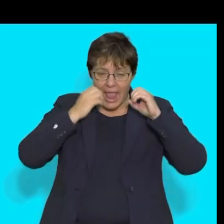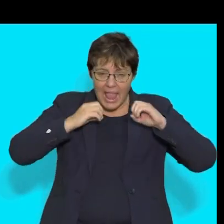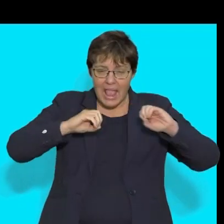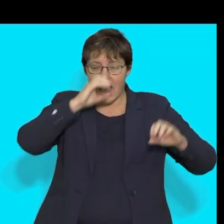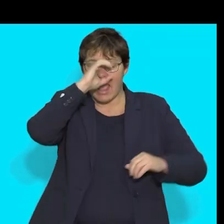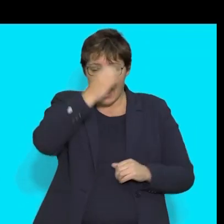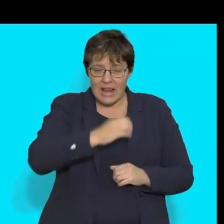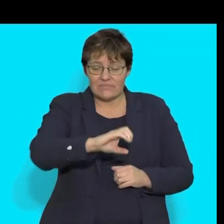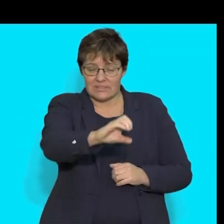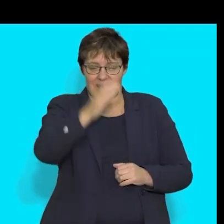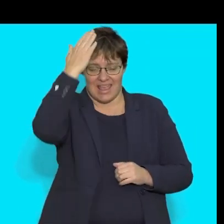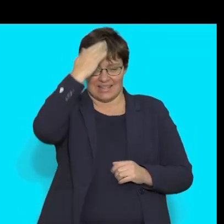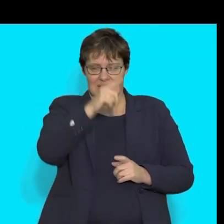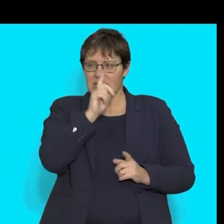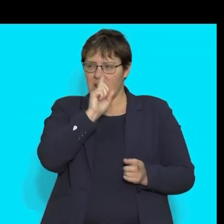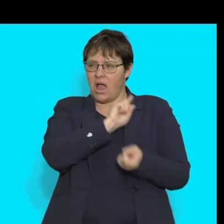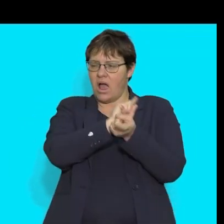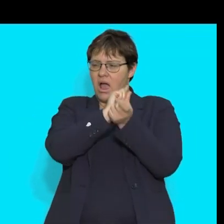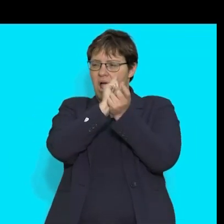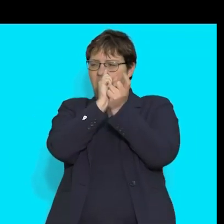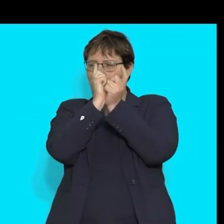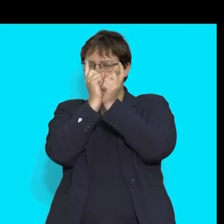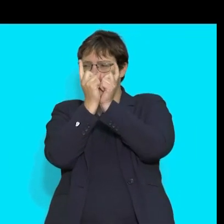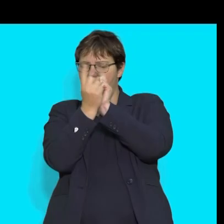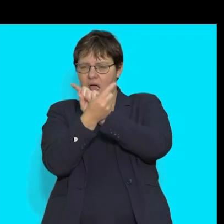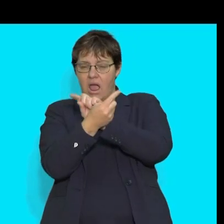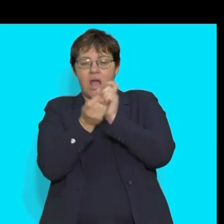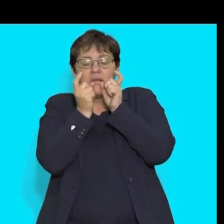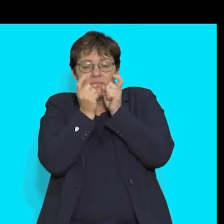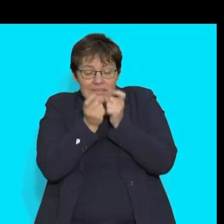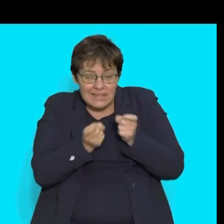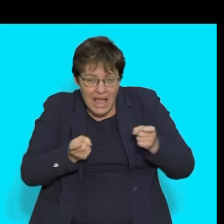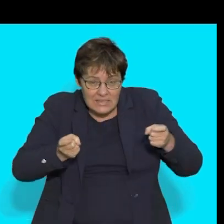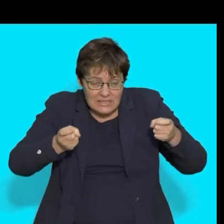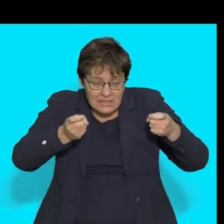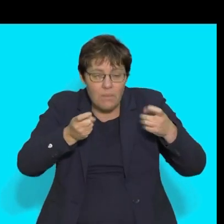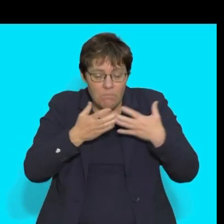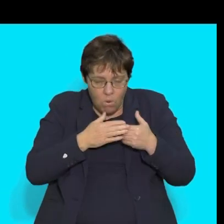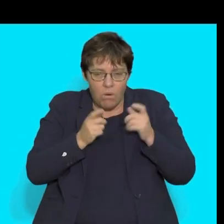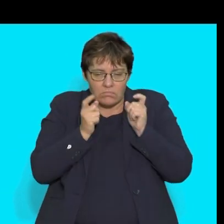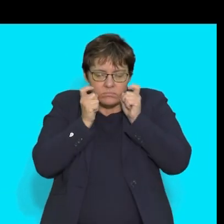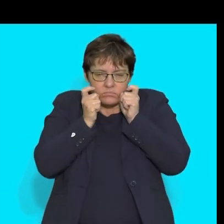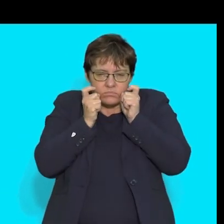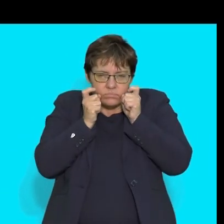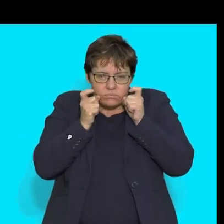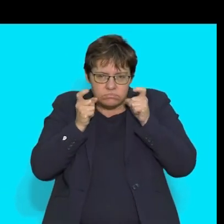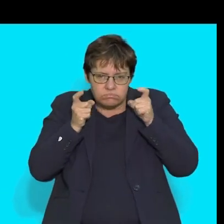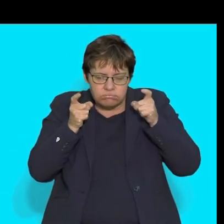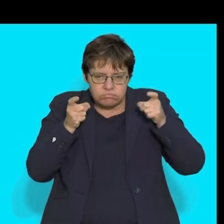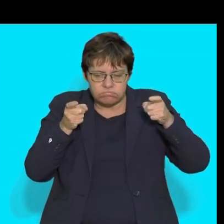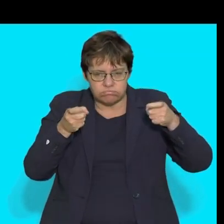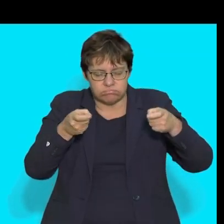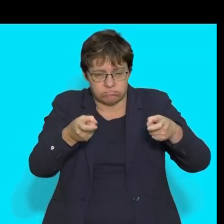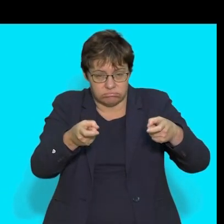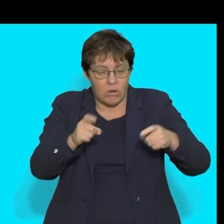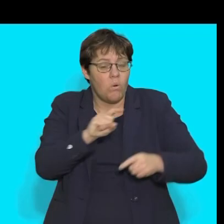see that gradually over a period of time that the tusk of these elephants have become longer. So the question is, did